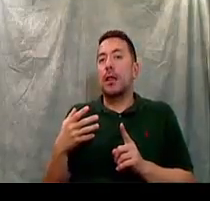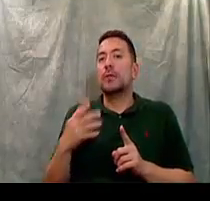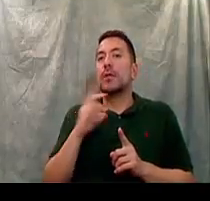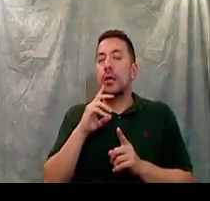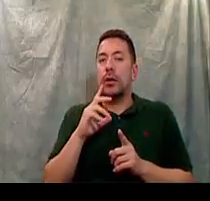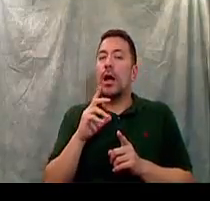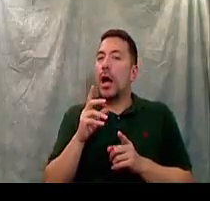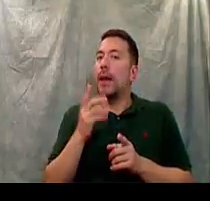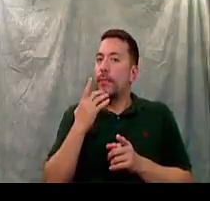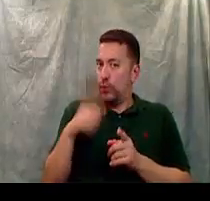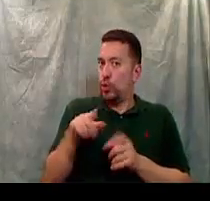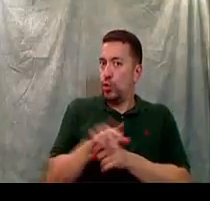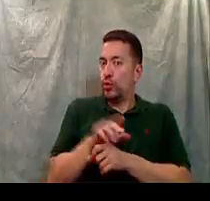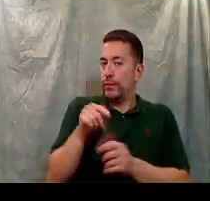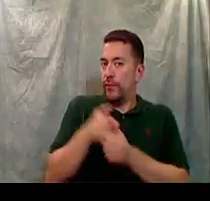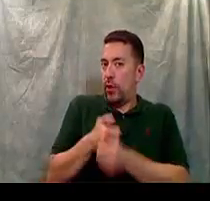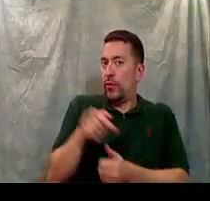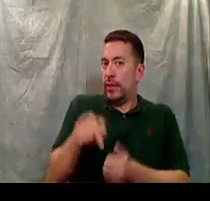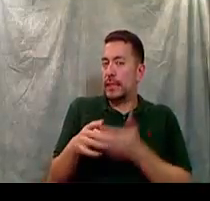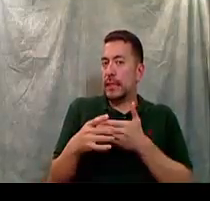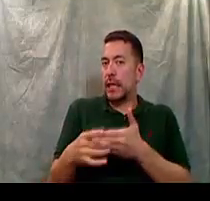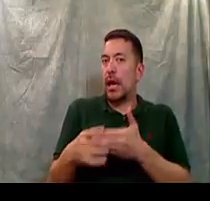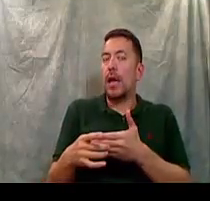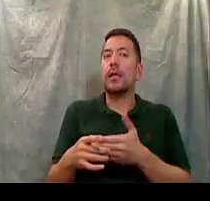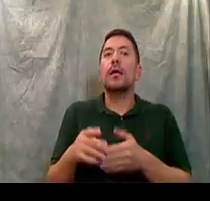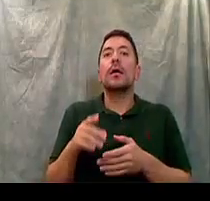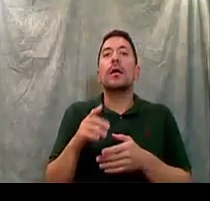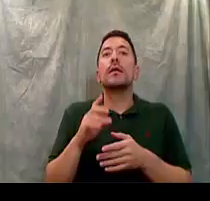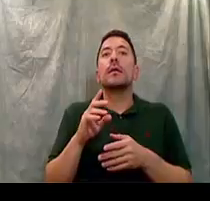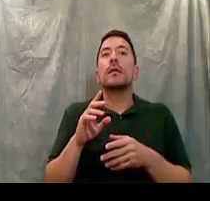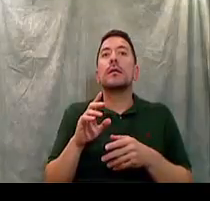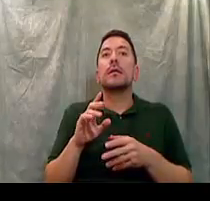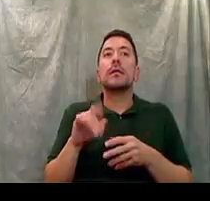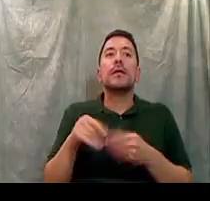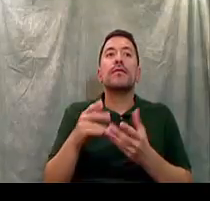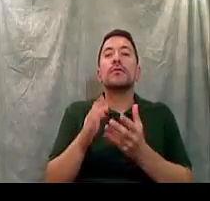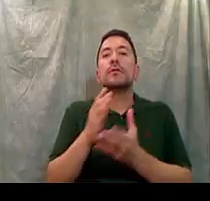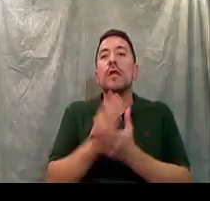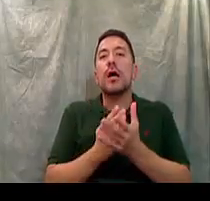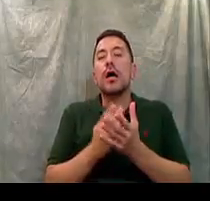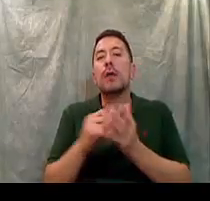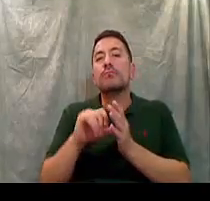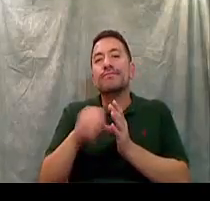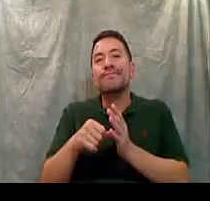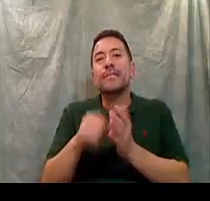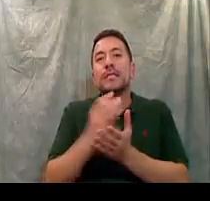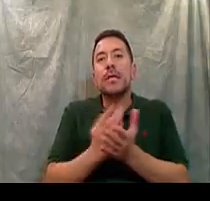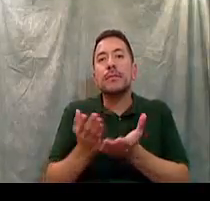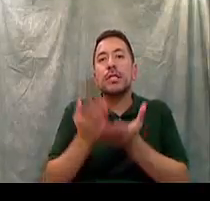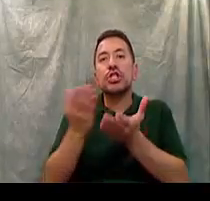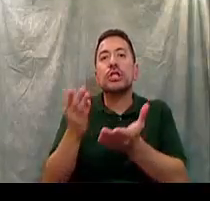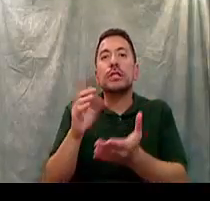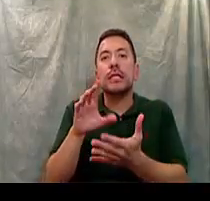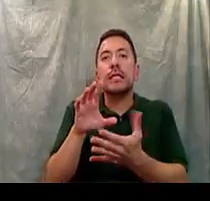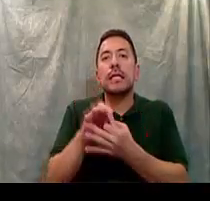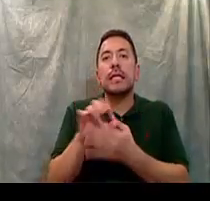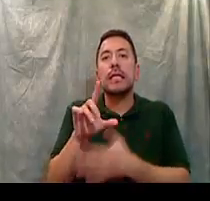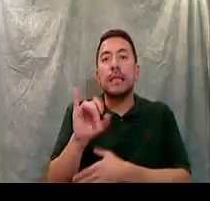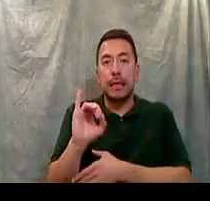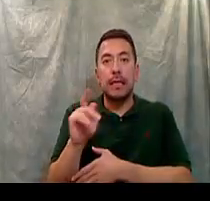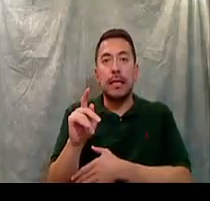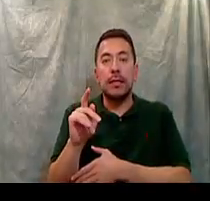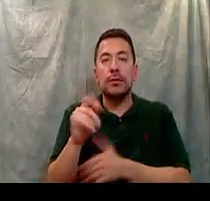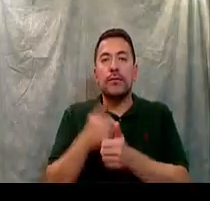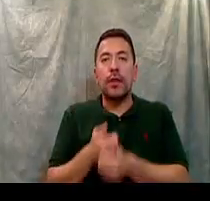as a guide. And I have included some general markers around what is the suggested length for each of the sections. So it's really important that you take some time this